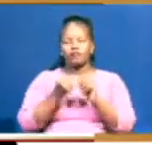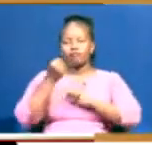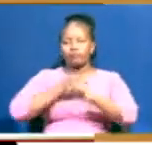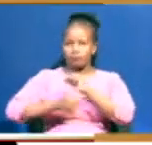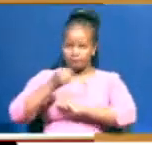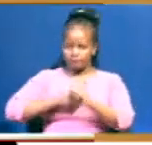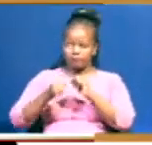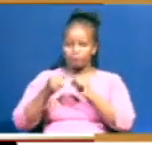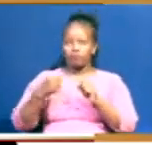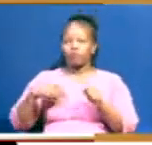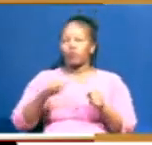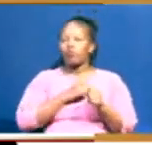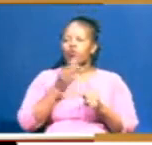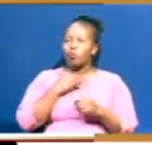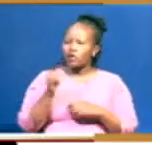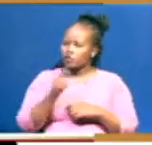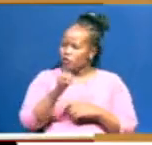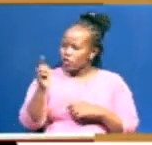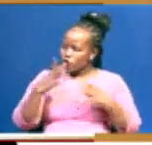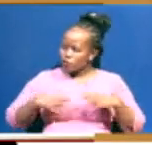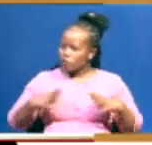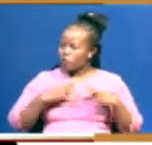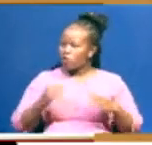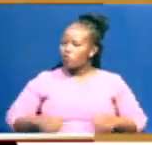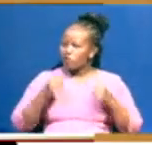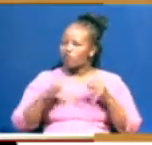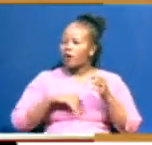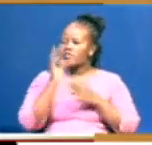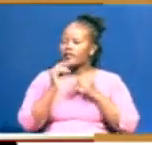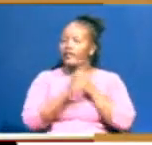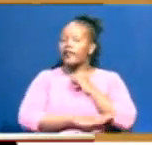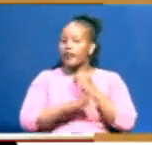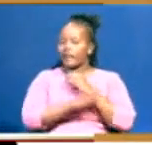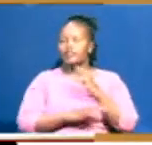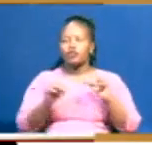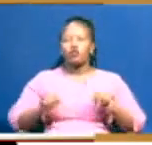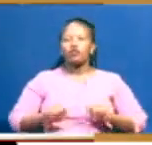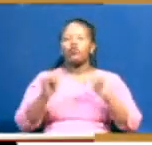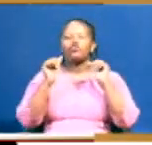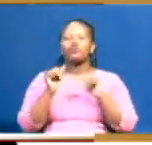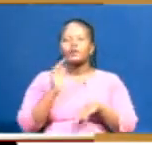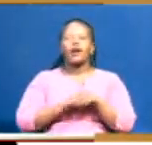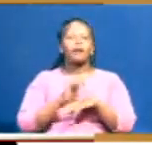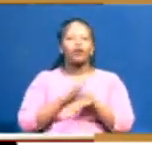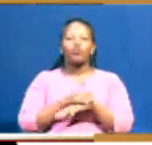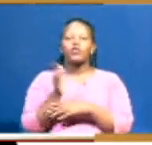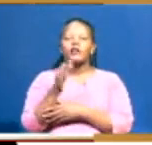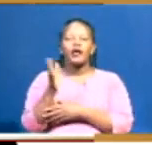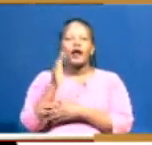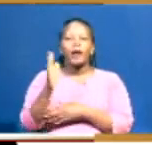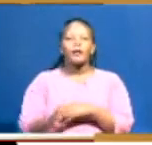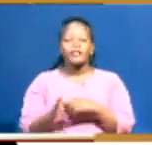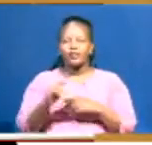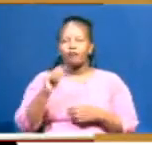need you guys in the diaspora to continue to be good ambassadors for Kenya, so that